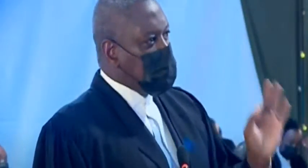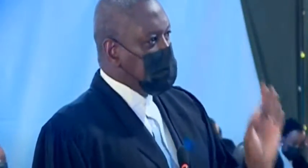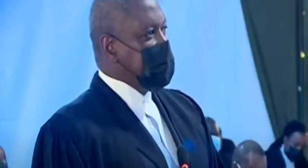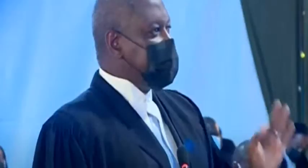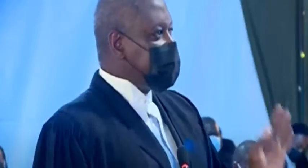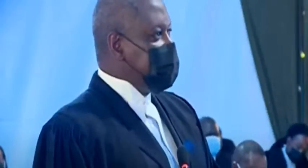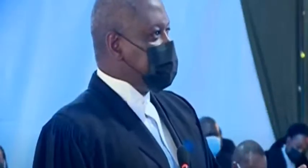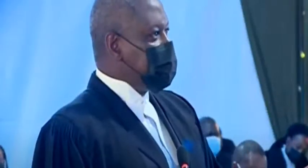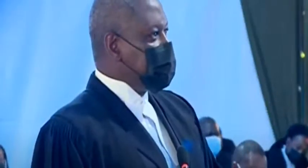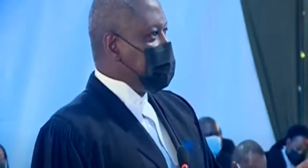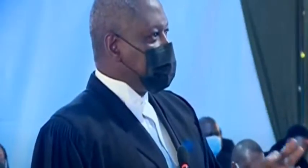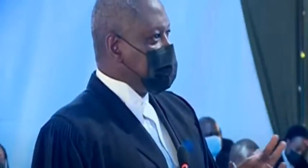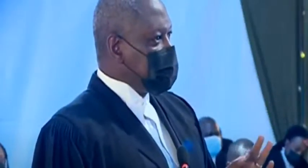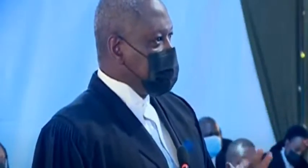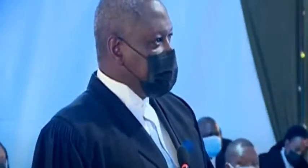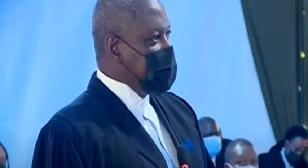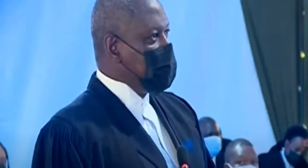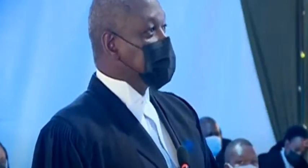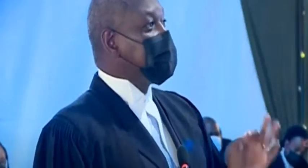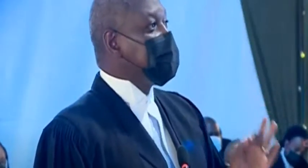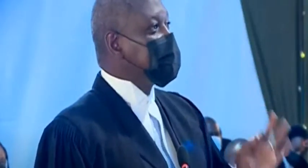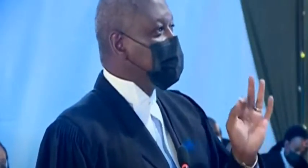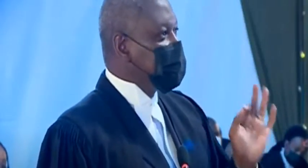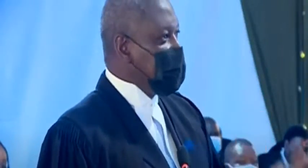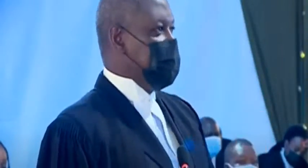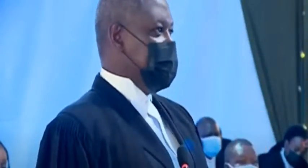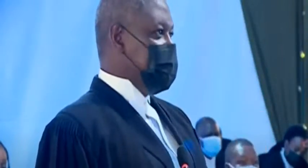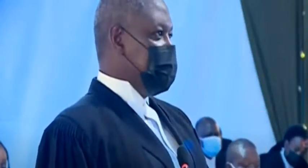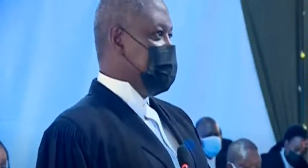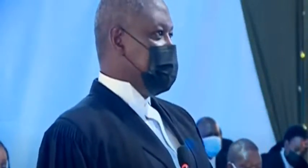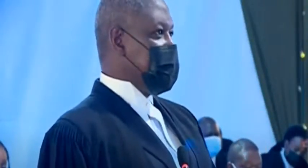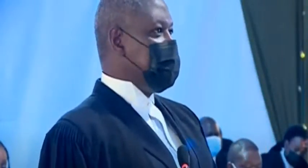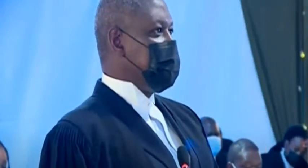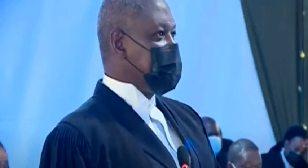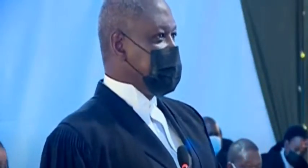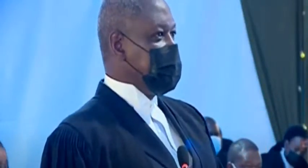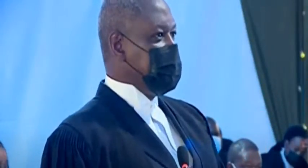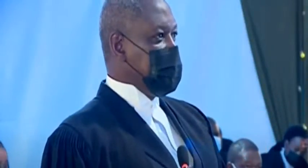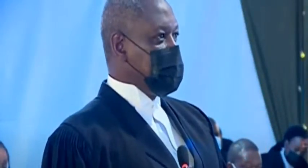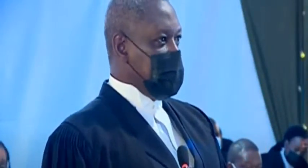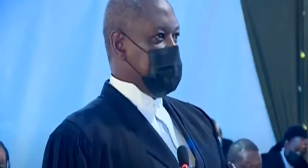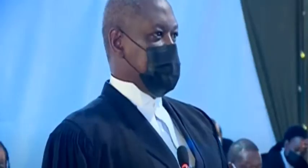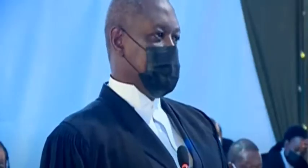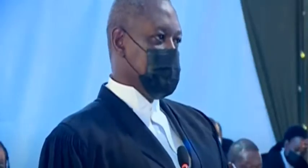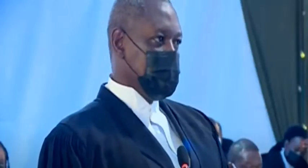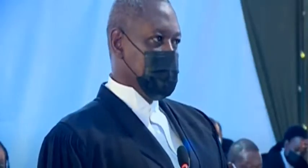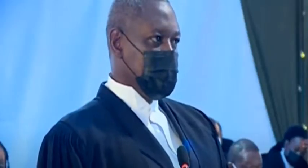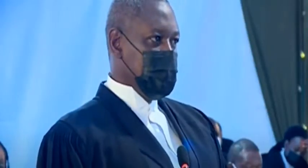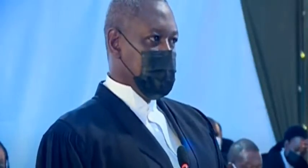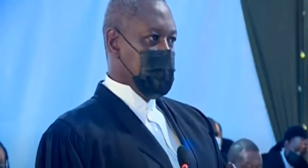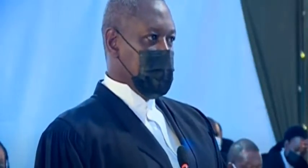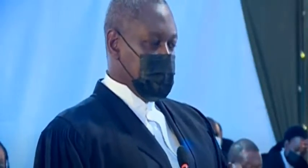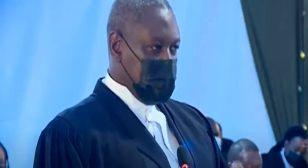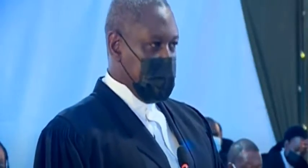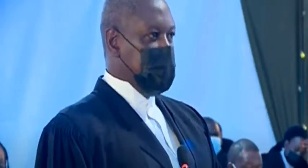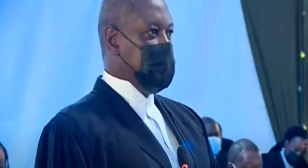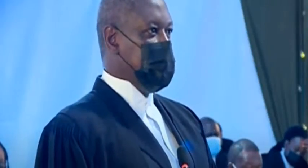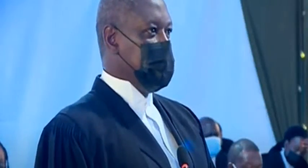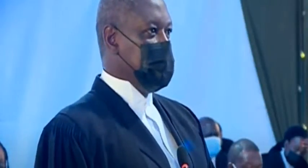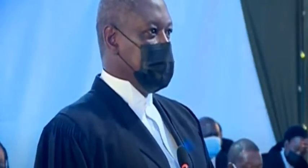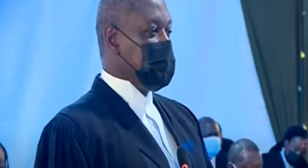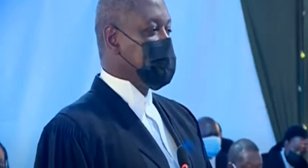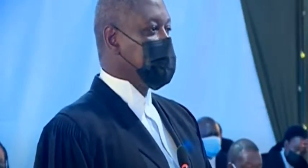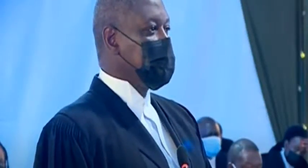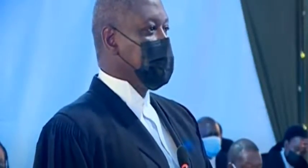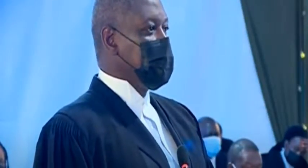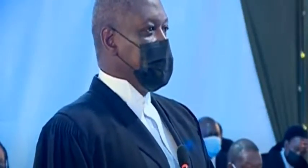Ultimately, the most contentious issue in constitution making was the system of government, the type of executive we are to have. And